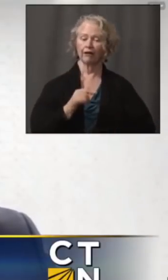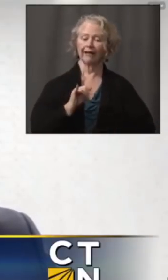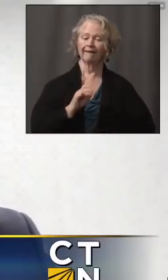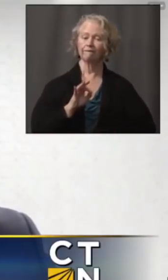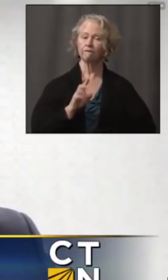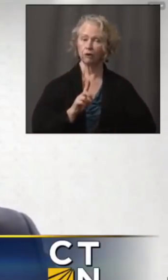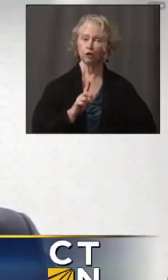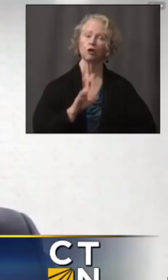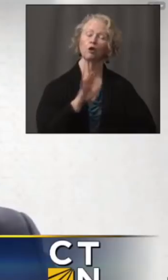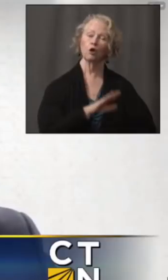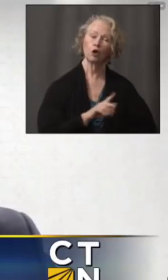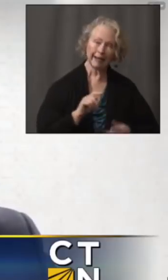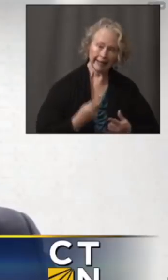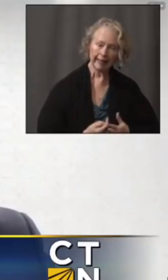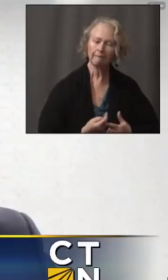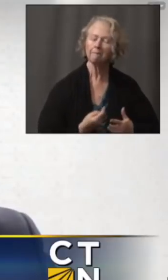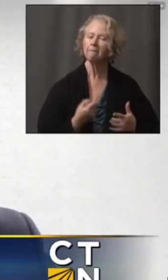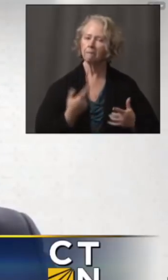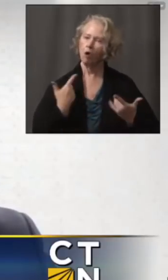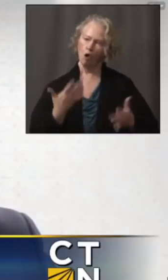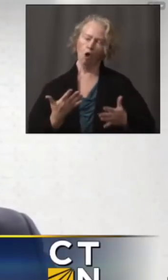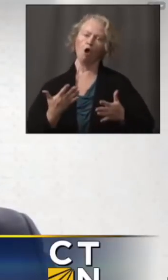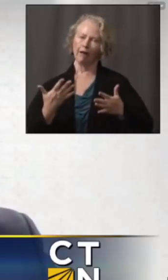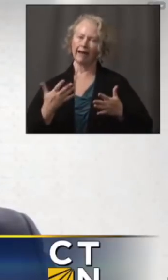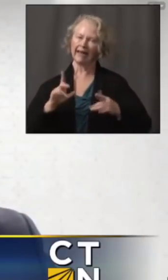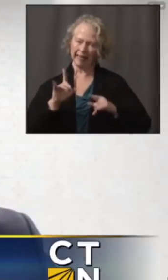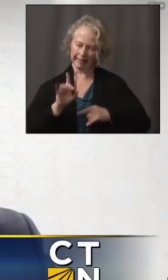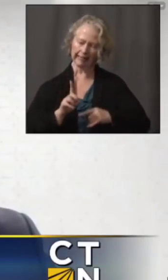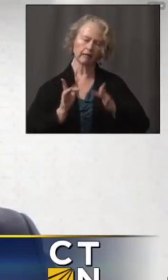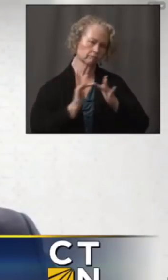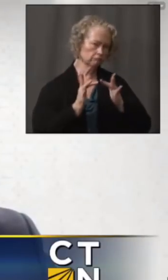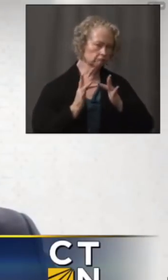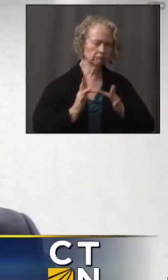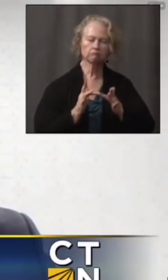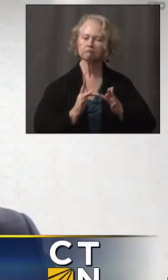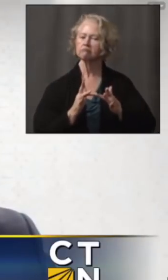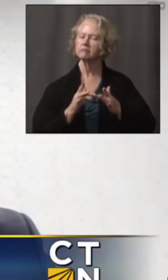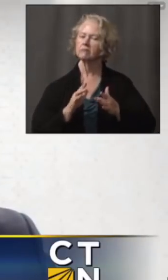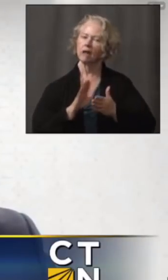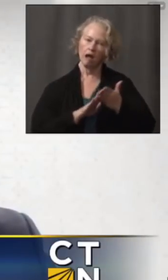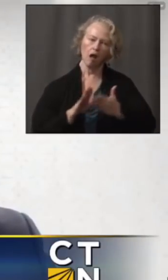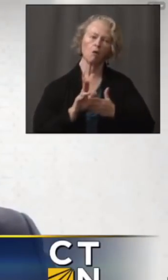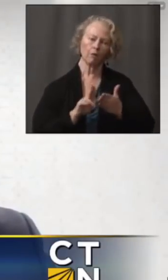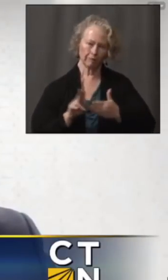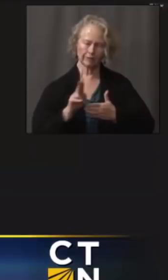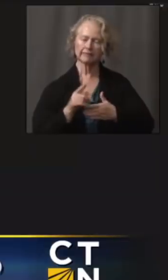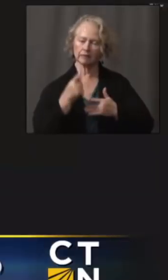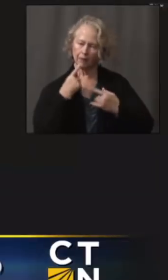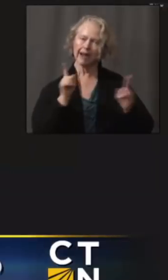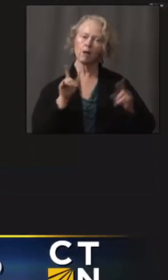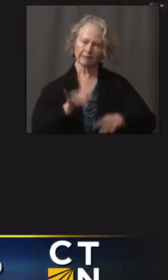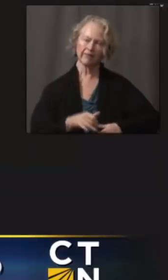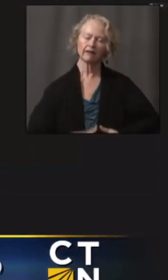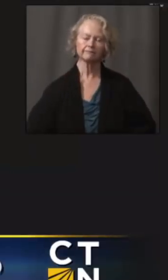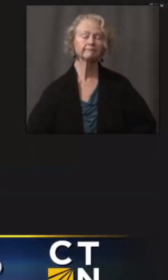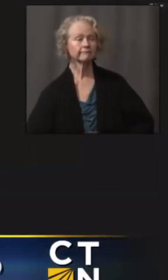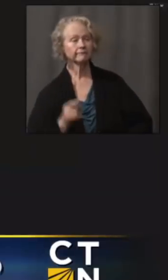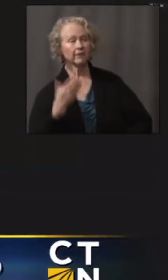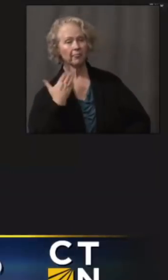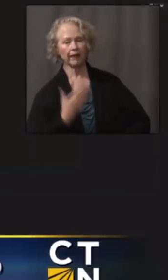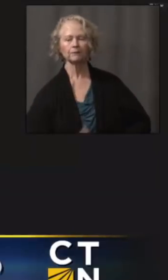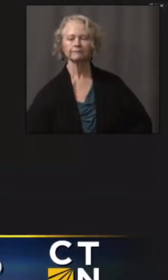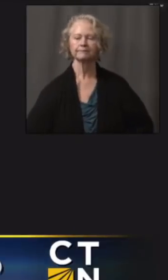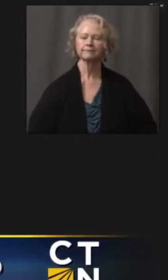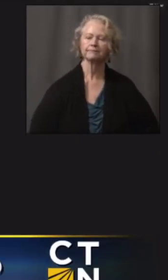the Department of Public Health in getting that guidance out to those universities and colleges in the state of Connecticut. All right. Thanks, everybody. Thanks,